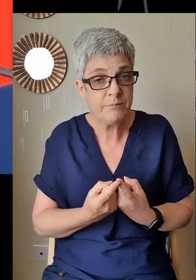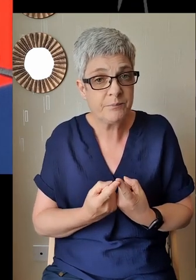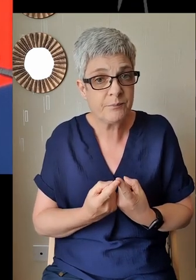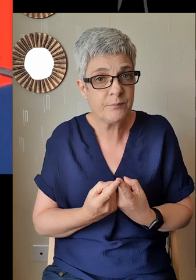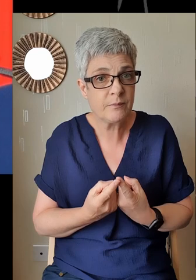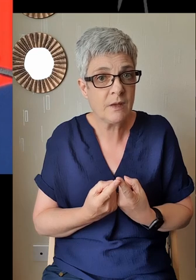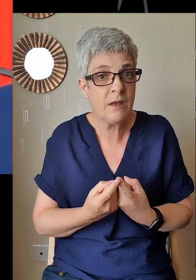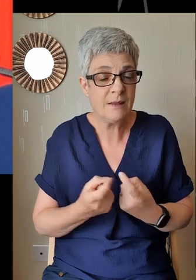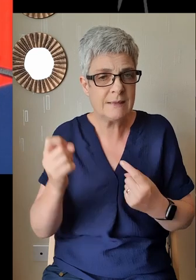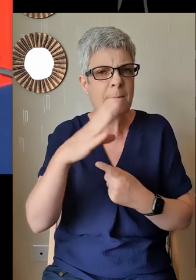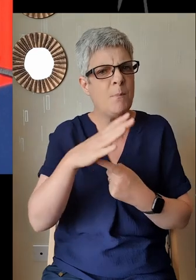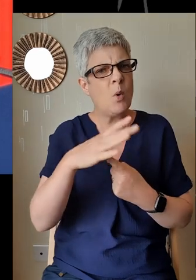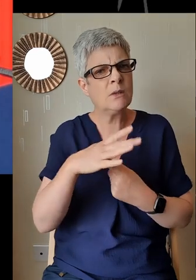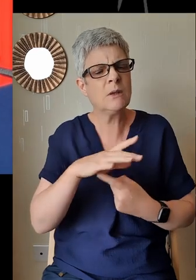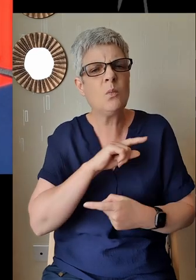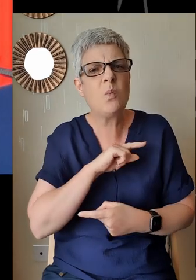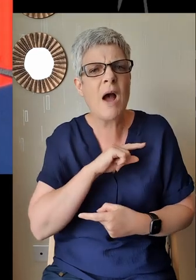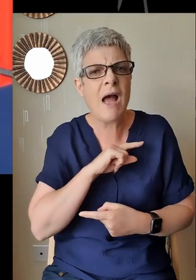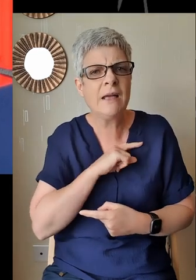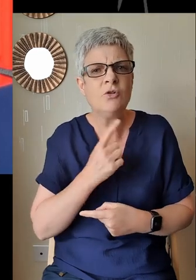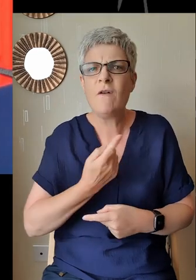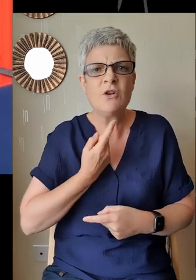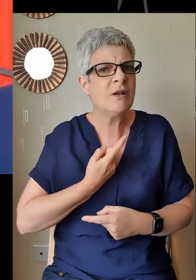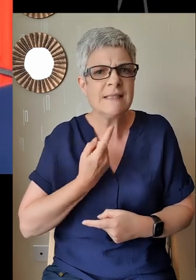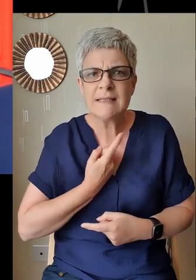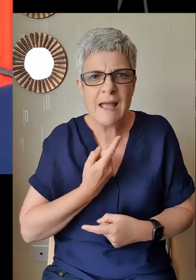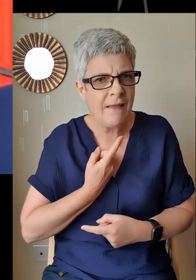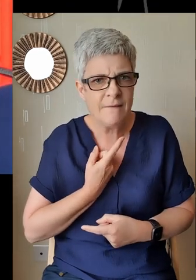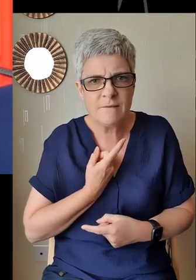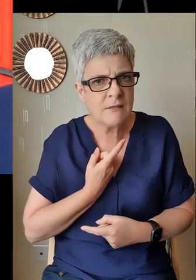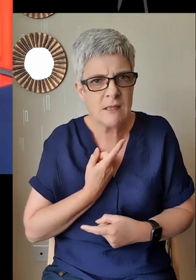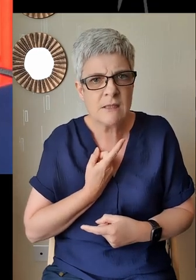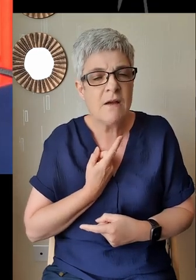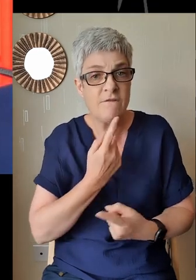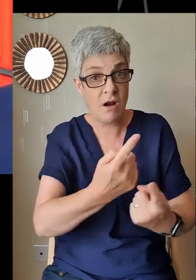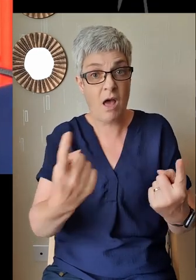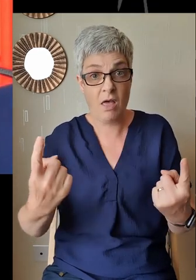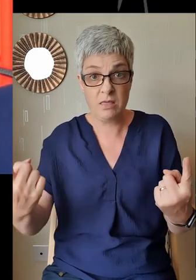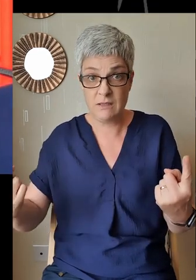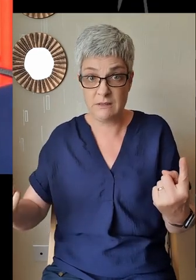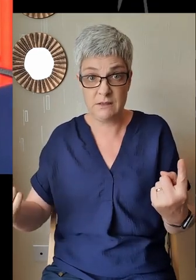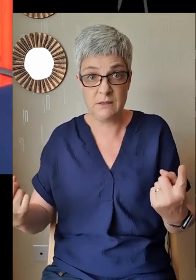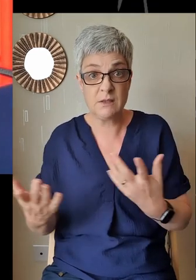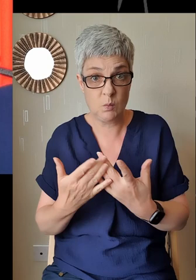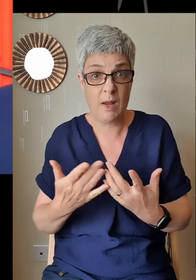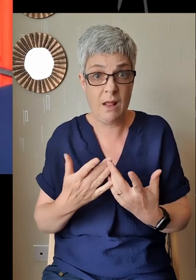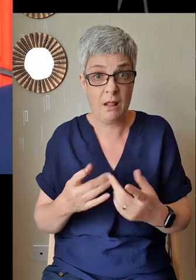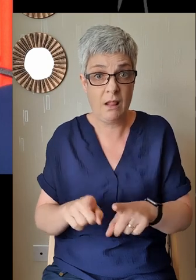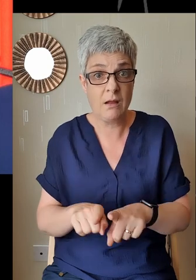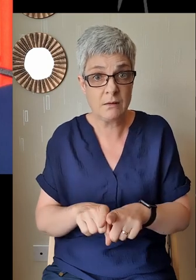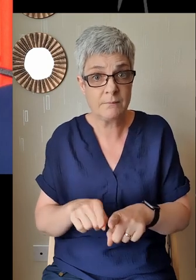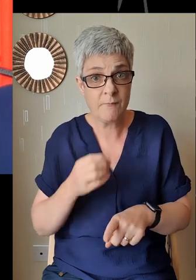And that's important, not just for ourselves, but for others too.